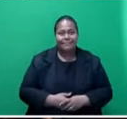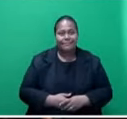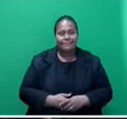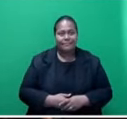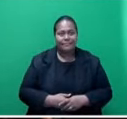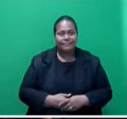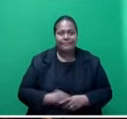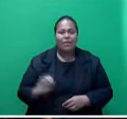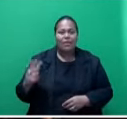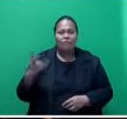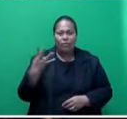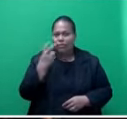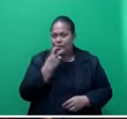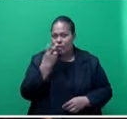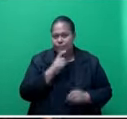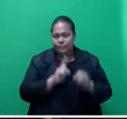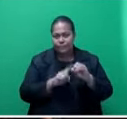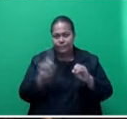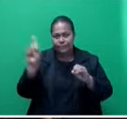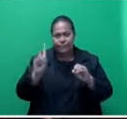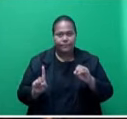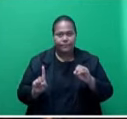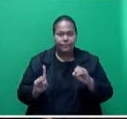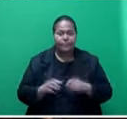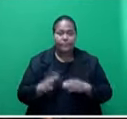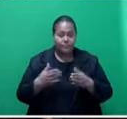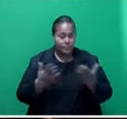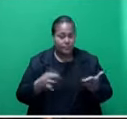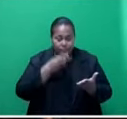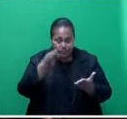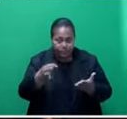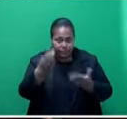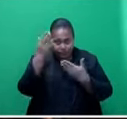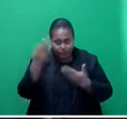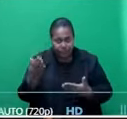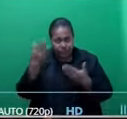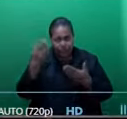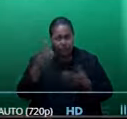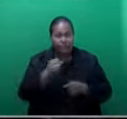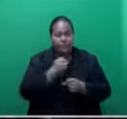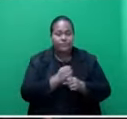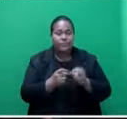to the fourth oral question for today. And I call on the Honourable George Ranganathan